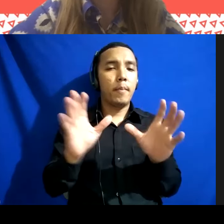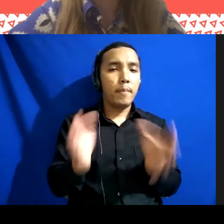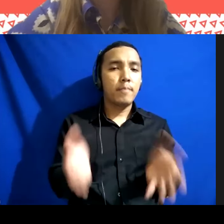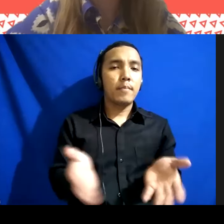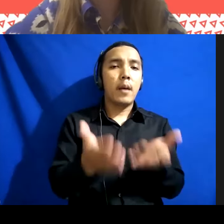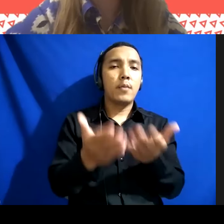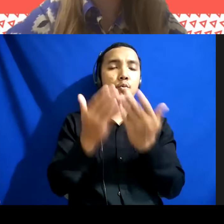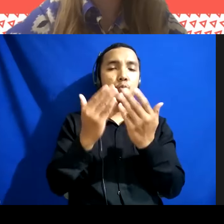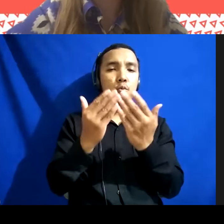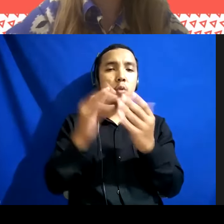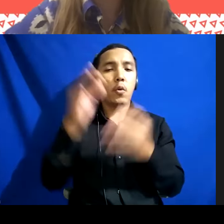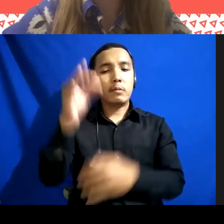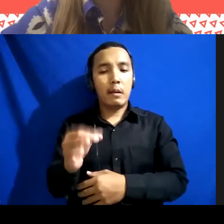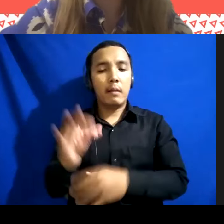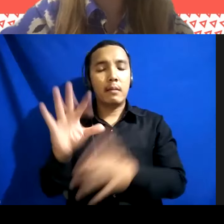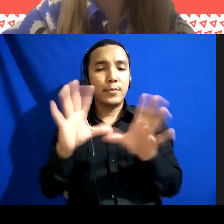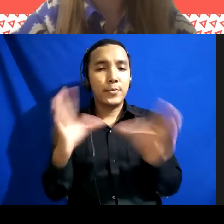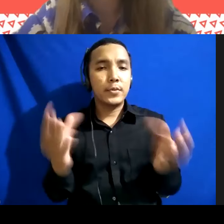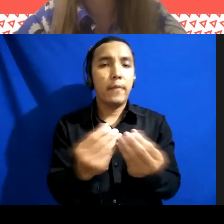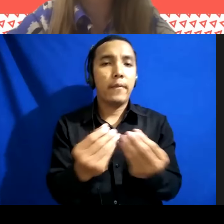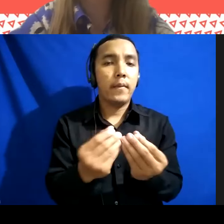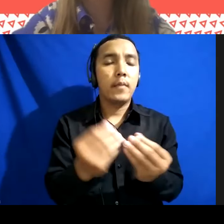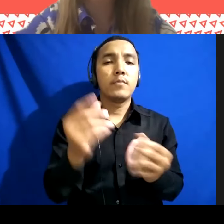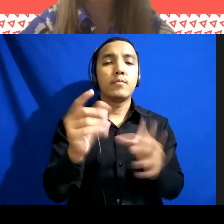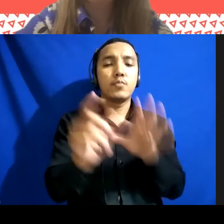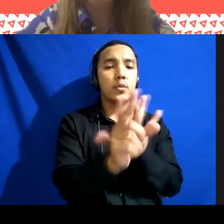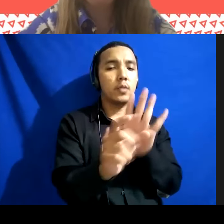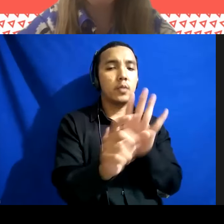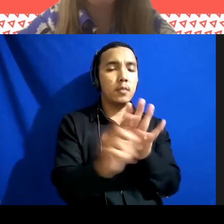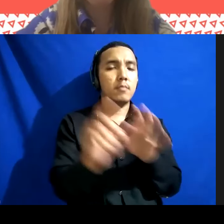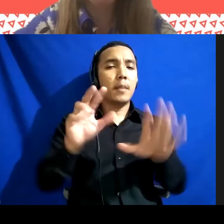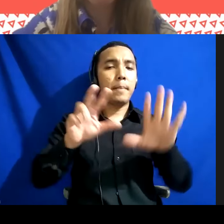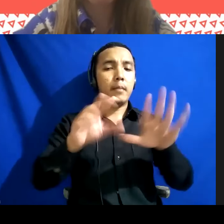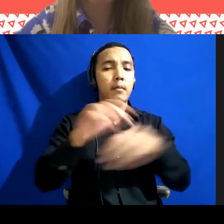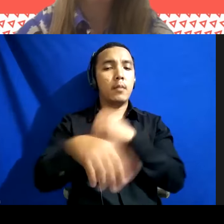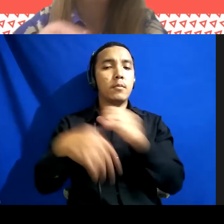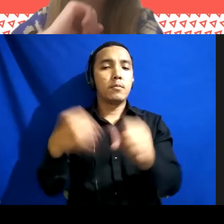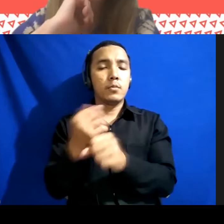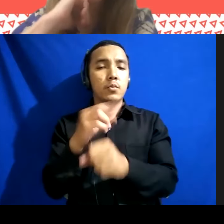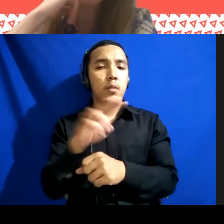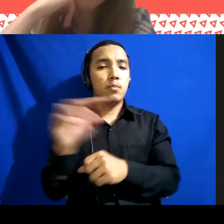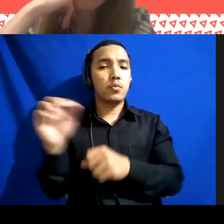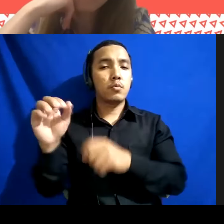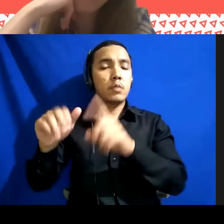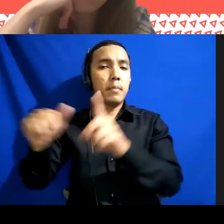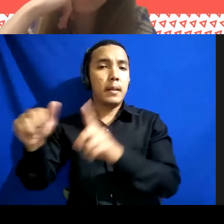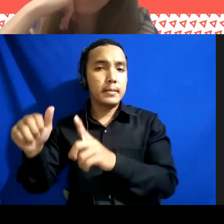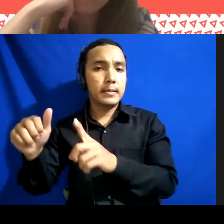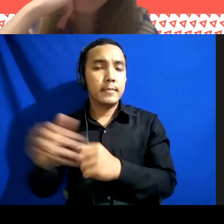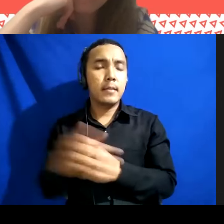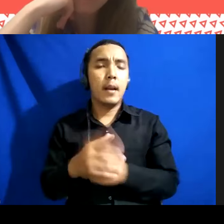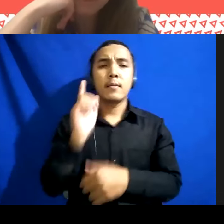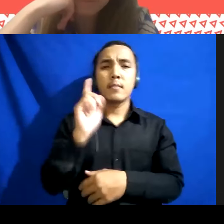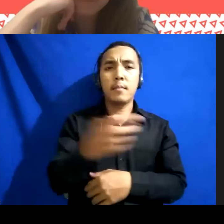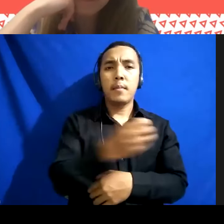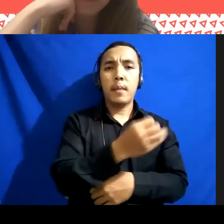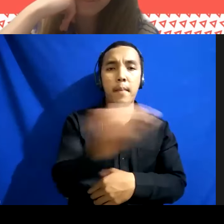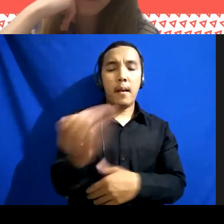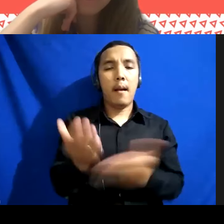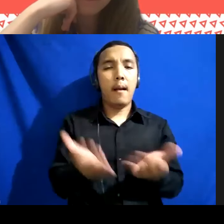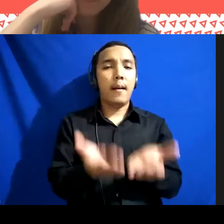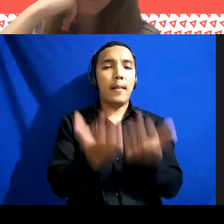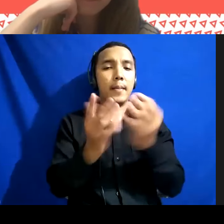And in law number 8, 2018, there are very clear articles that raise that issues. Article 18 about